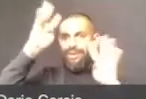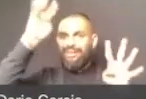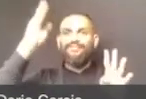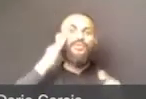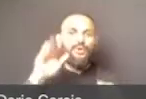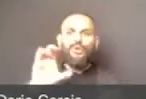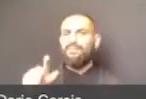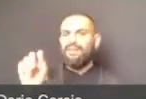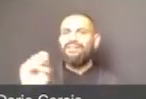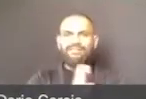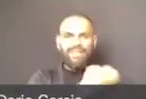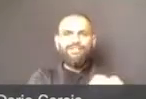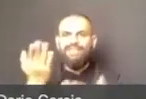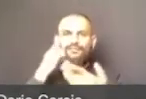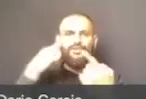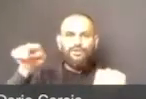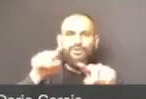is here for you towards that goal.